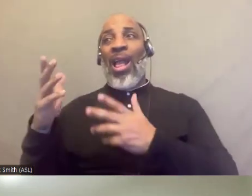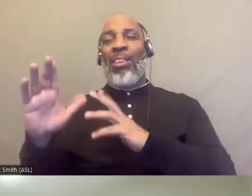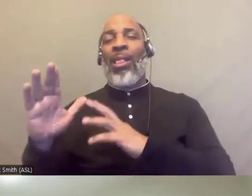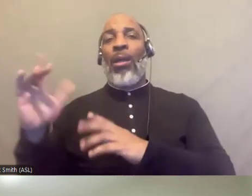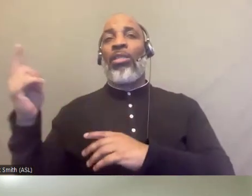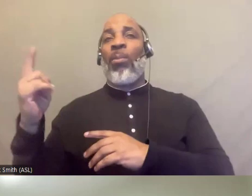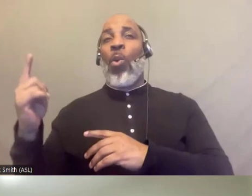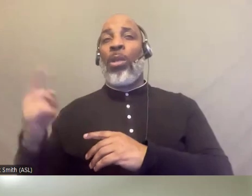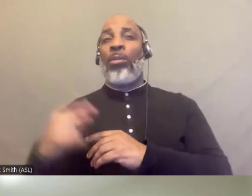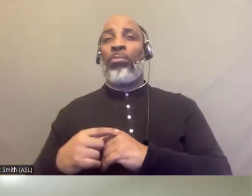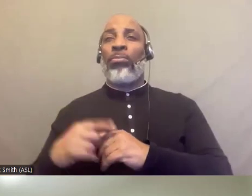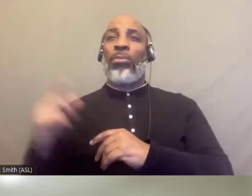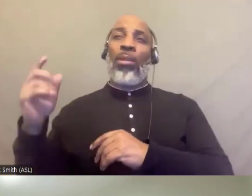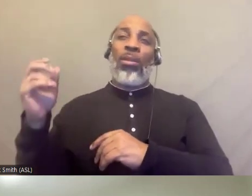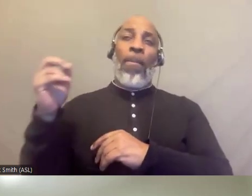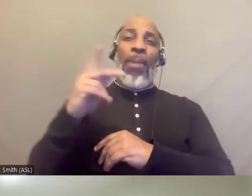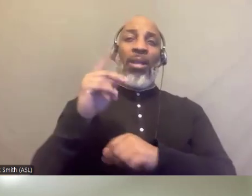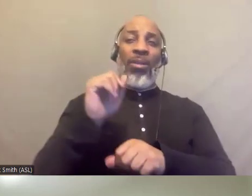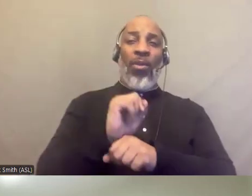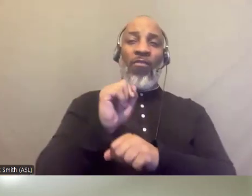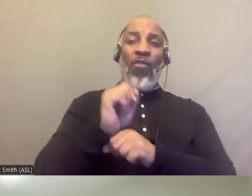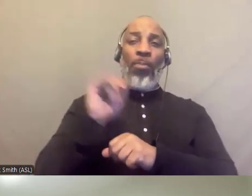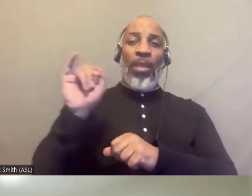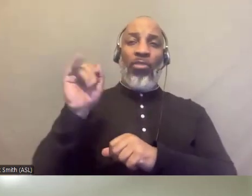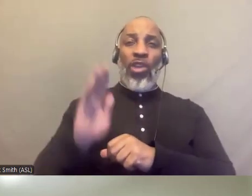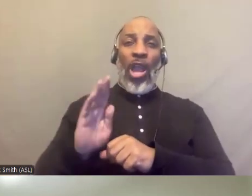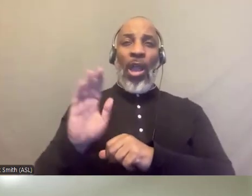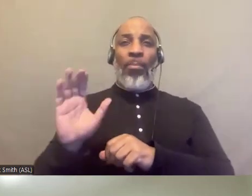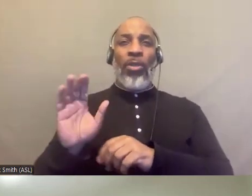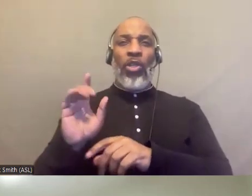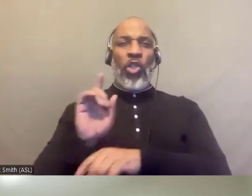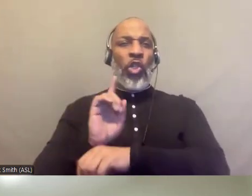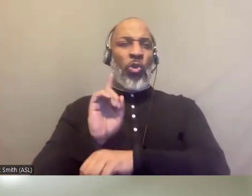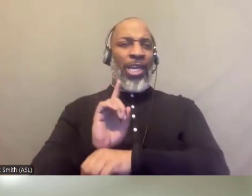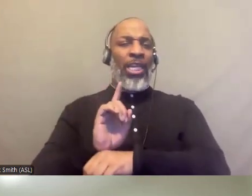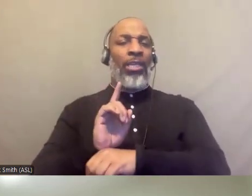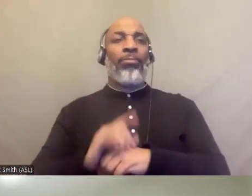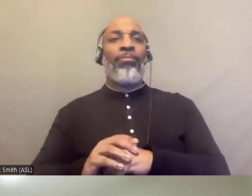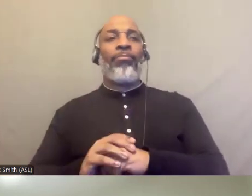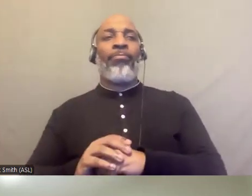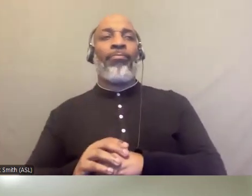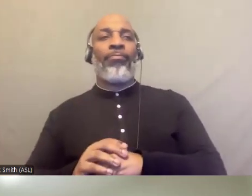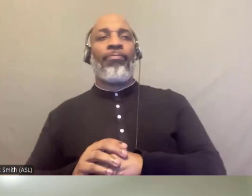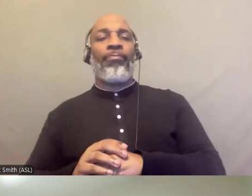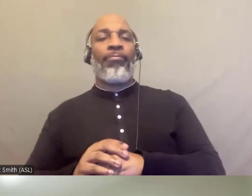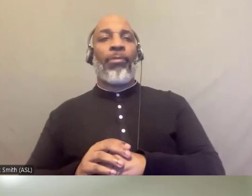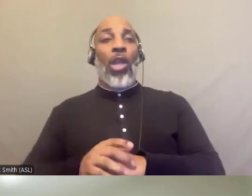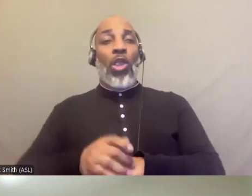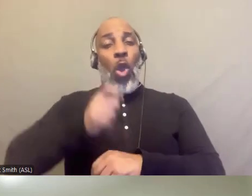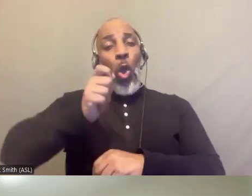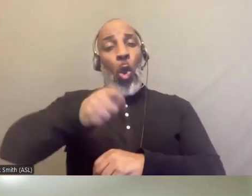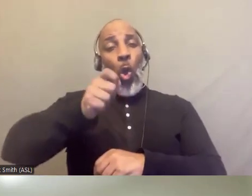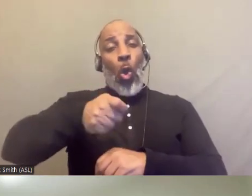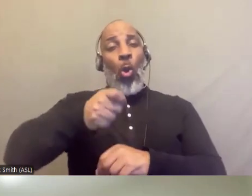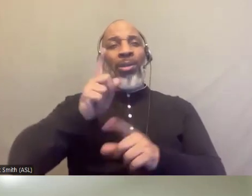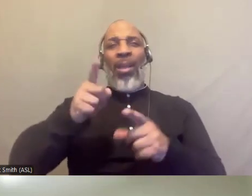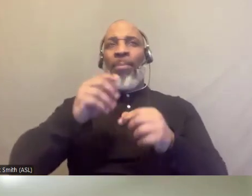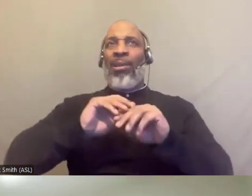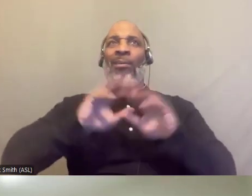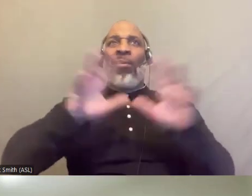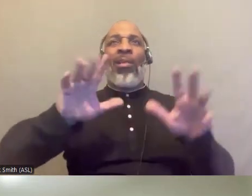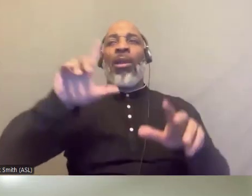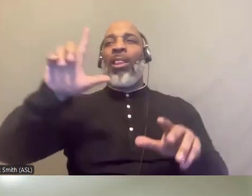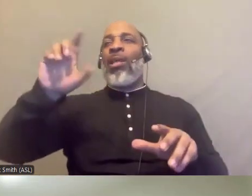to come back to perform their job duties. And courts have been very clear that leave of absence is a